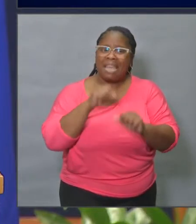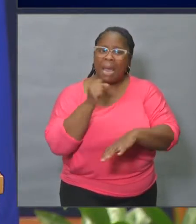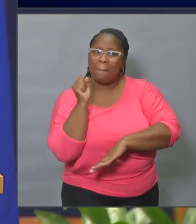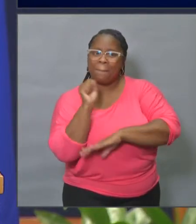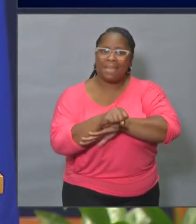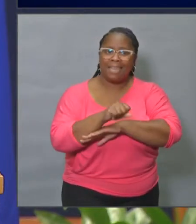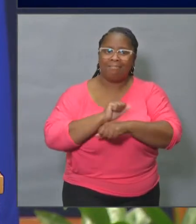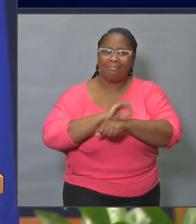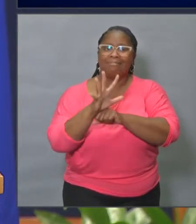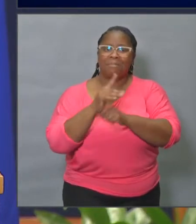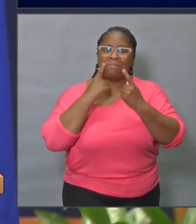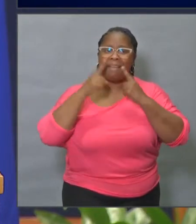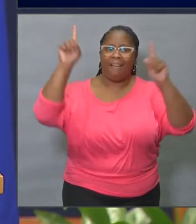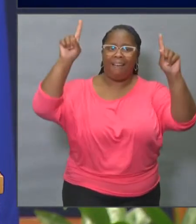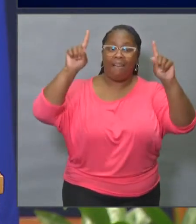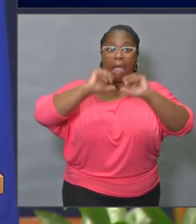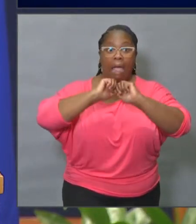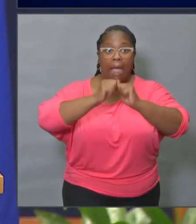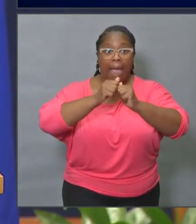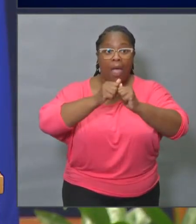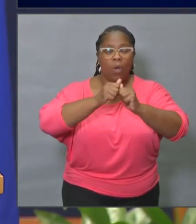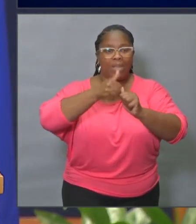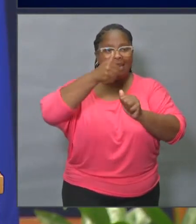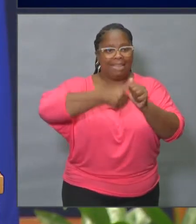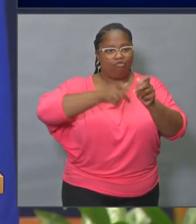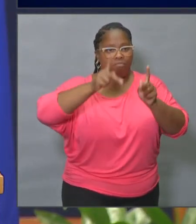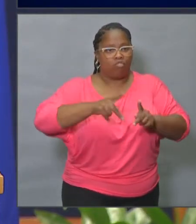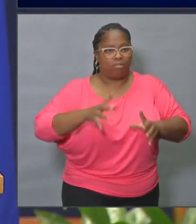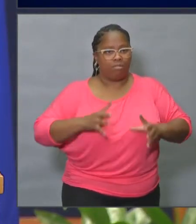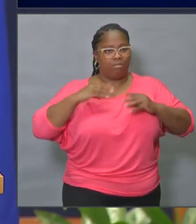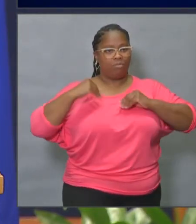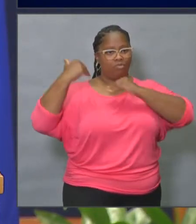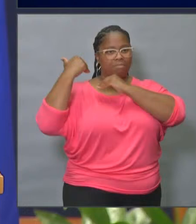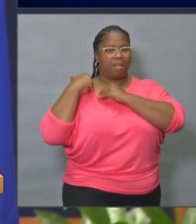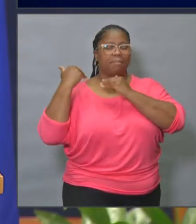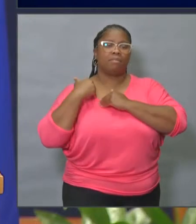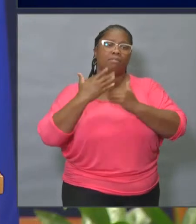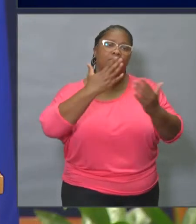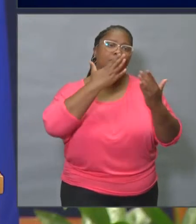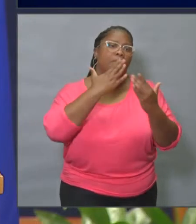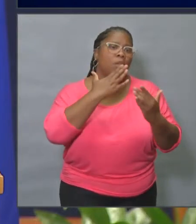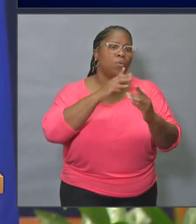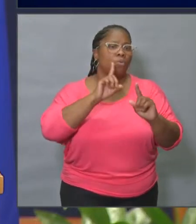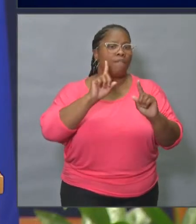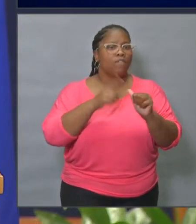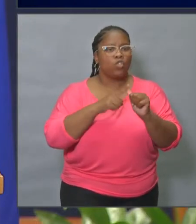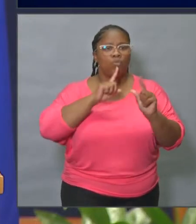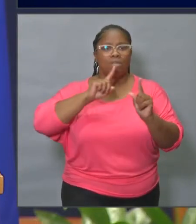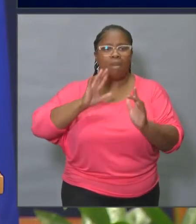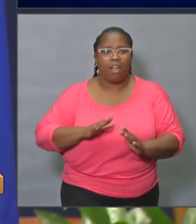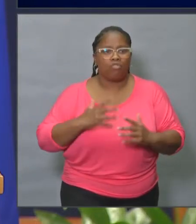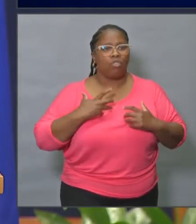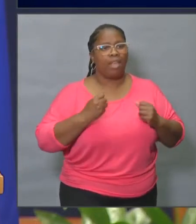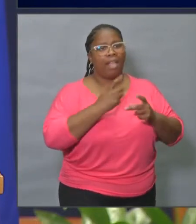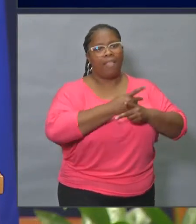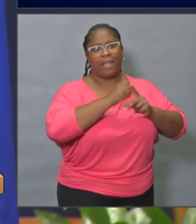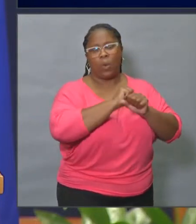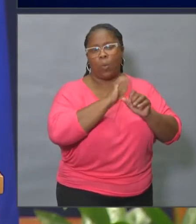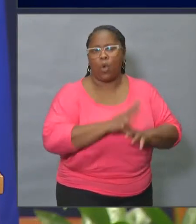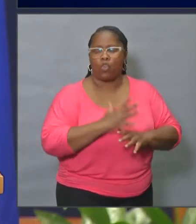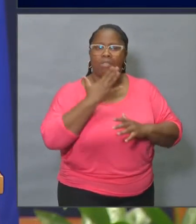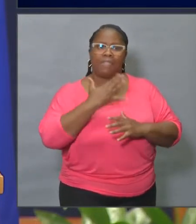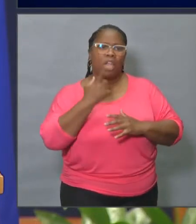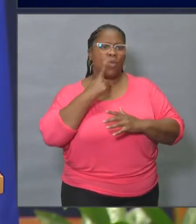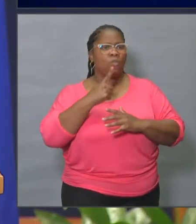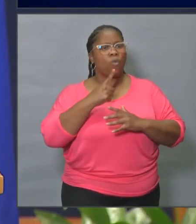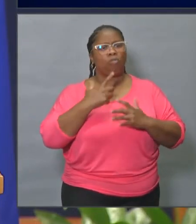but only by each of us doing our part. Thank you for all of the continued work of the first responders and the healthcare workers, for being on the front lines